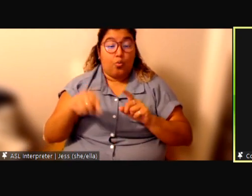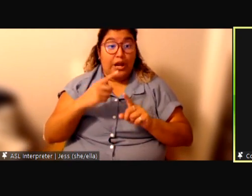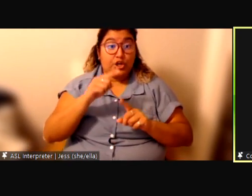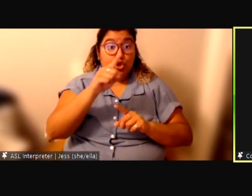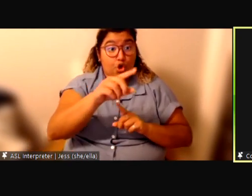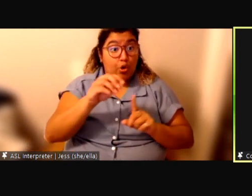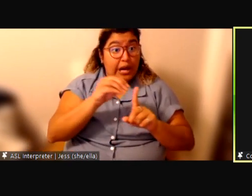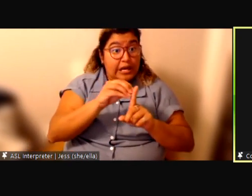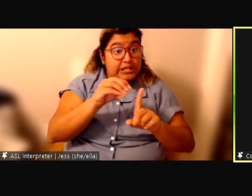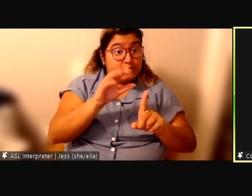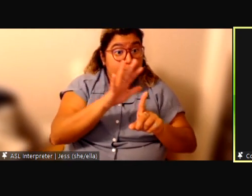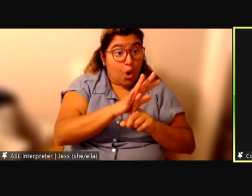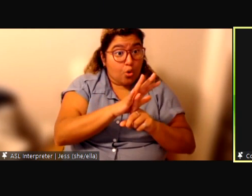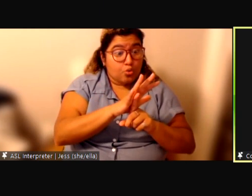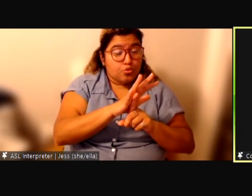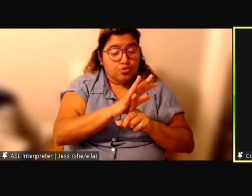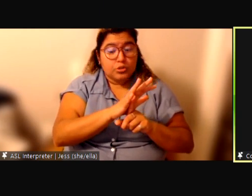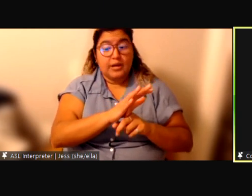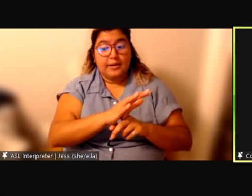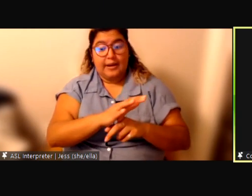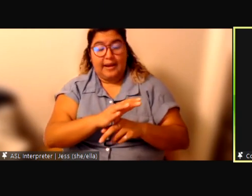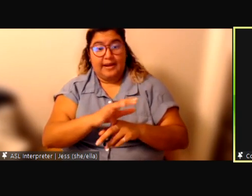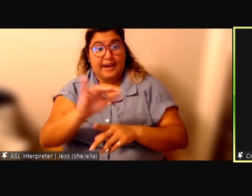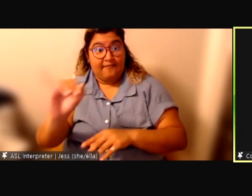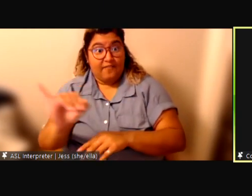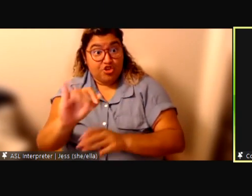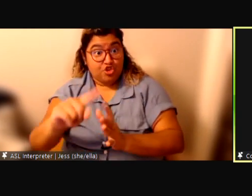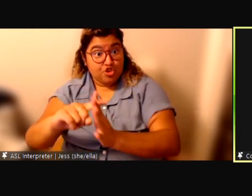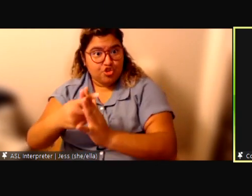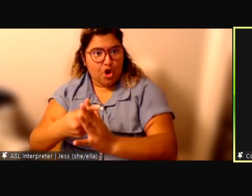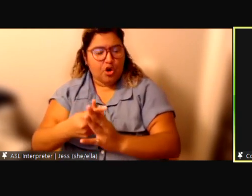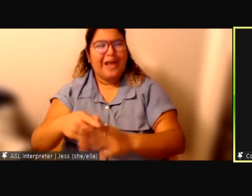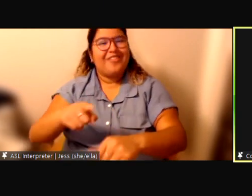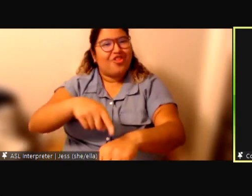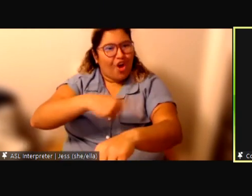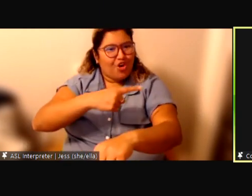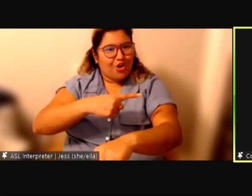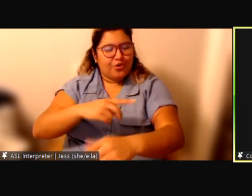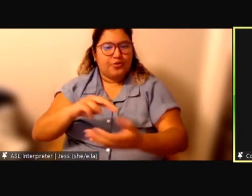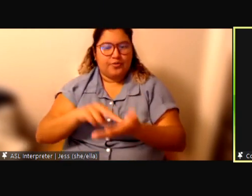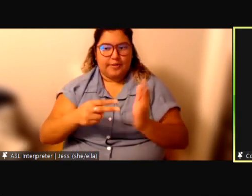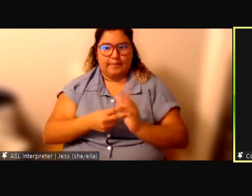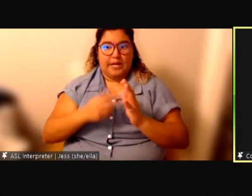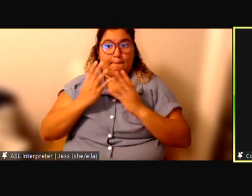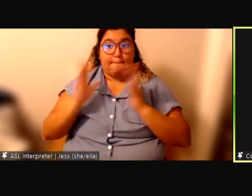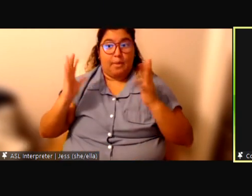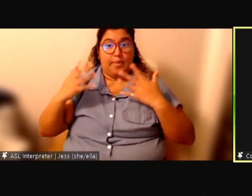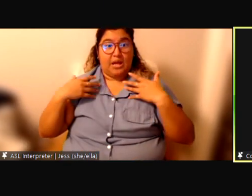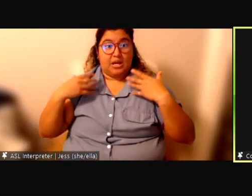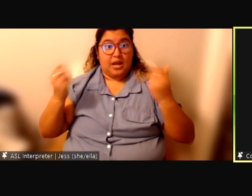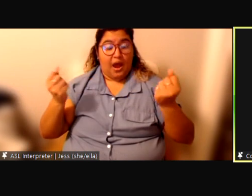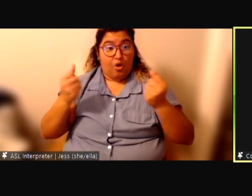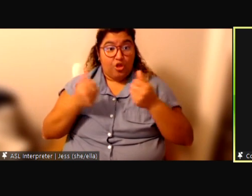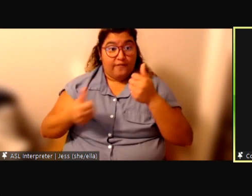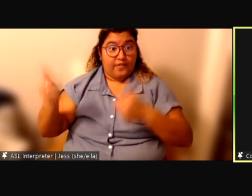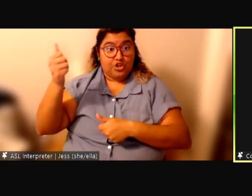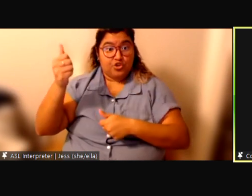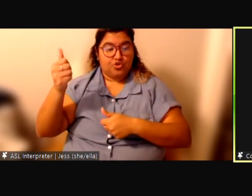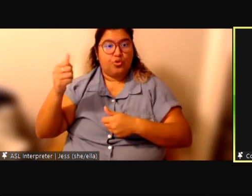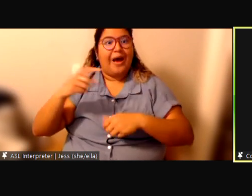an infection. And so that allows our public health officials the time to find people to get them the